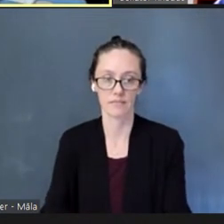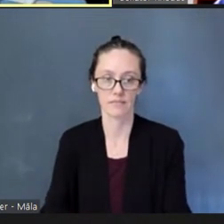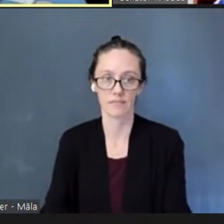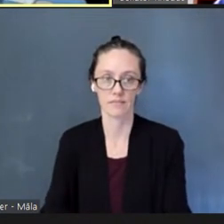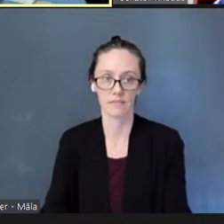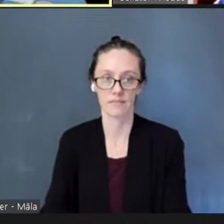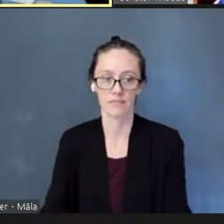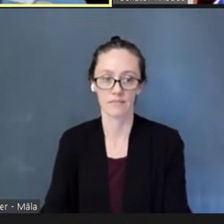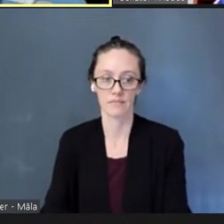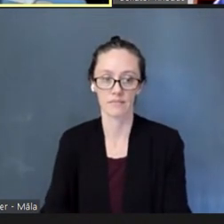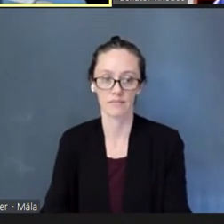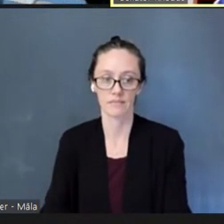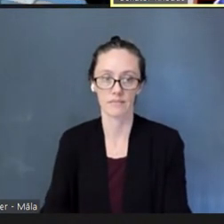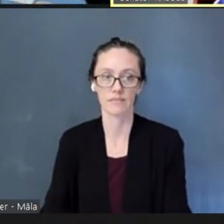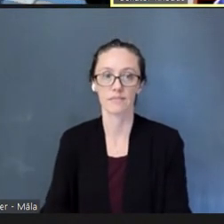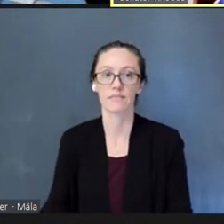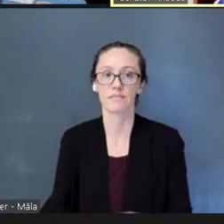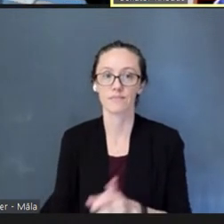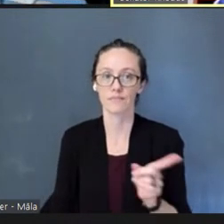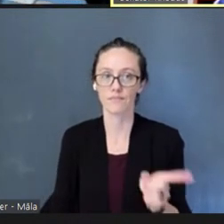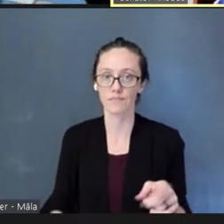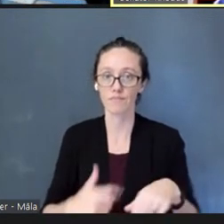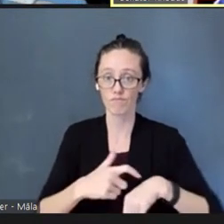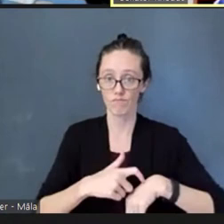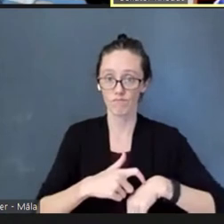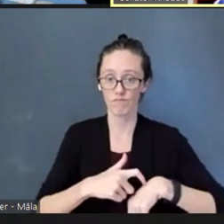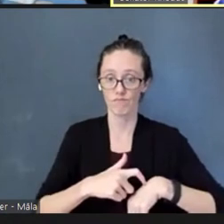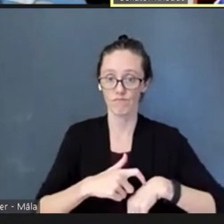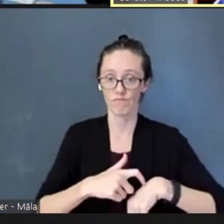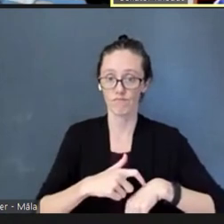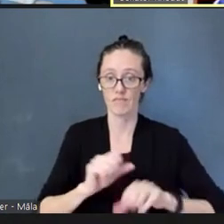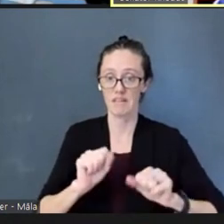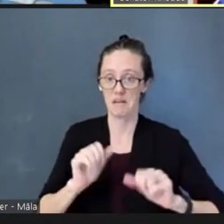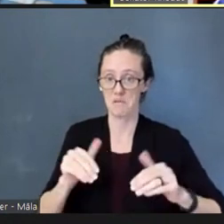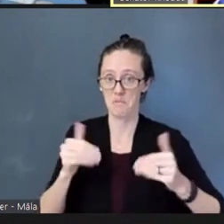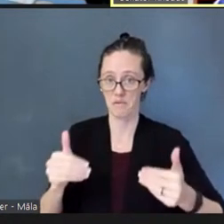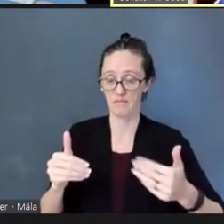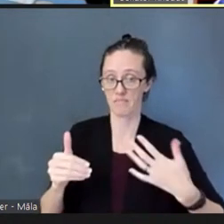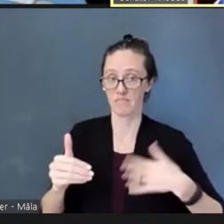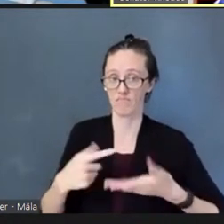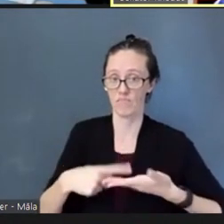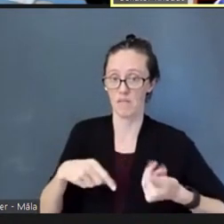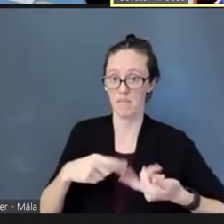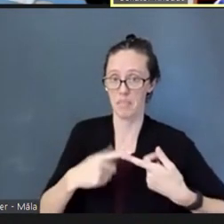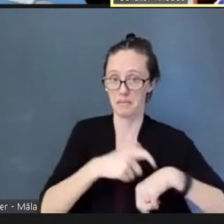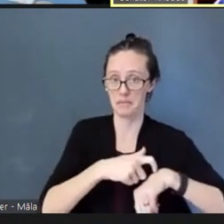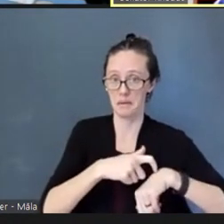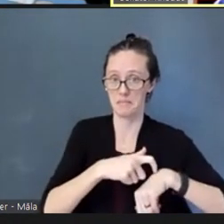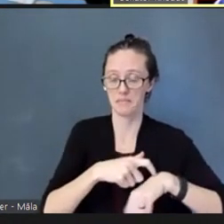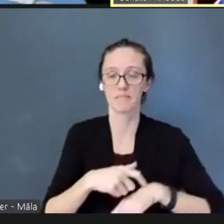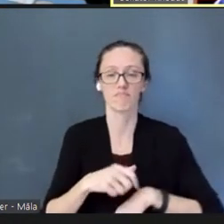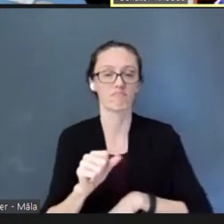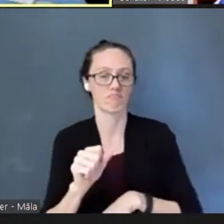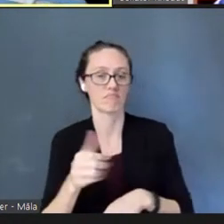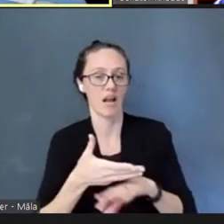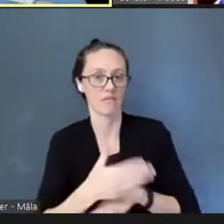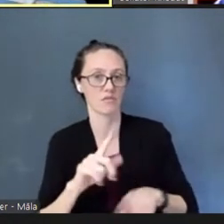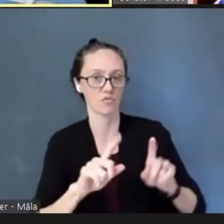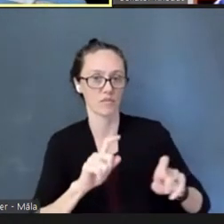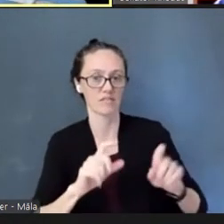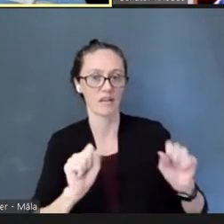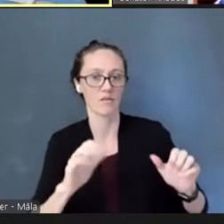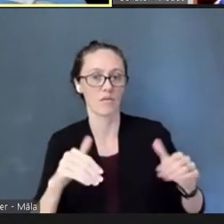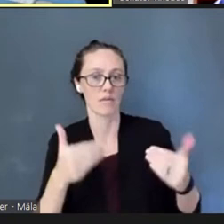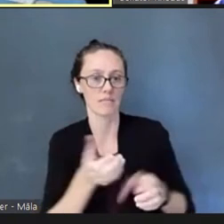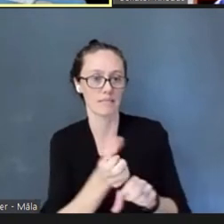time? Well, after we're done questioning, yeah, we can when we get to decision making, yeah. But okay.